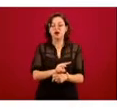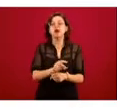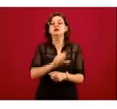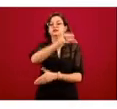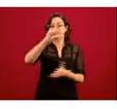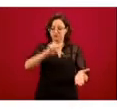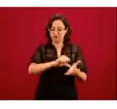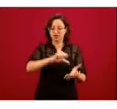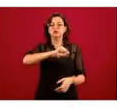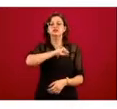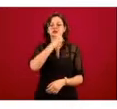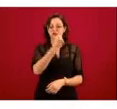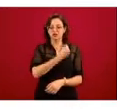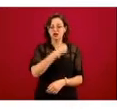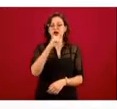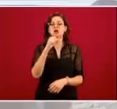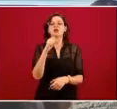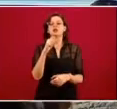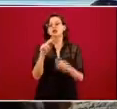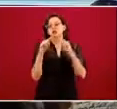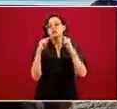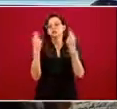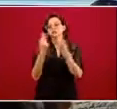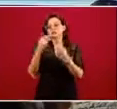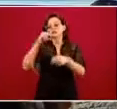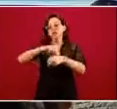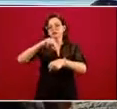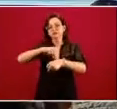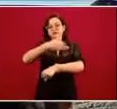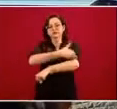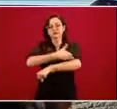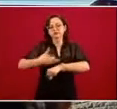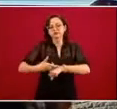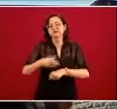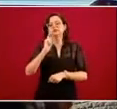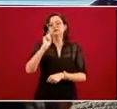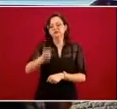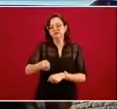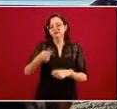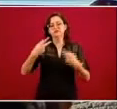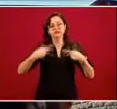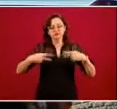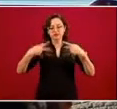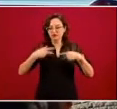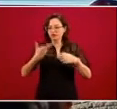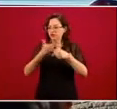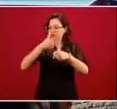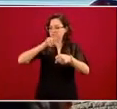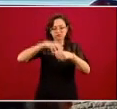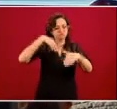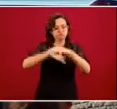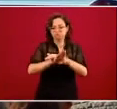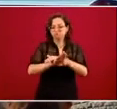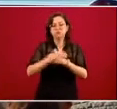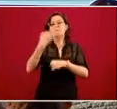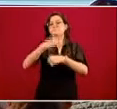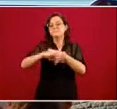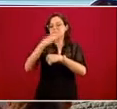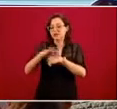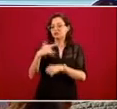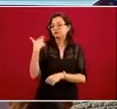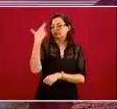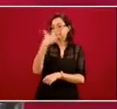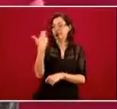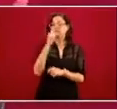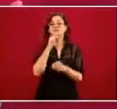health system. We have health centers, we have familiar medicine units, we have mobile